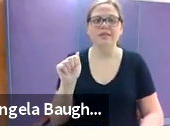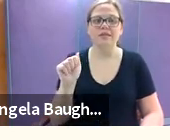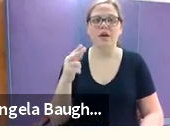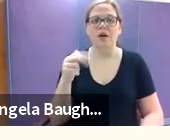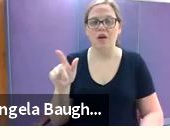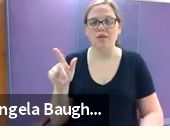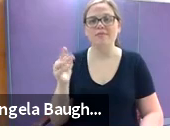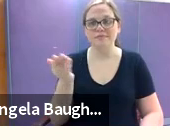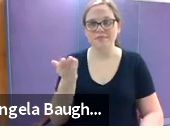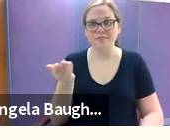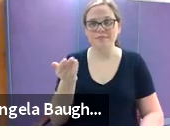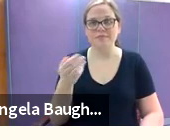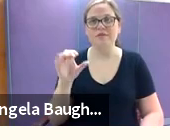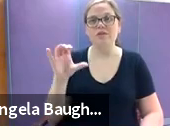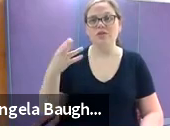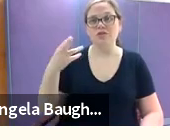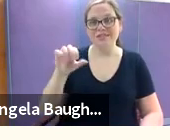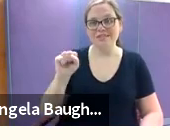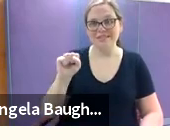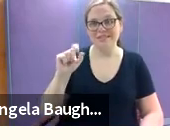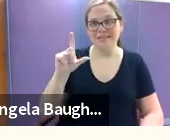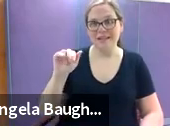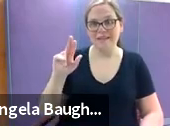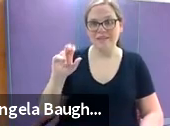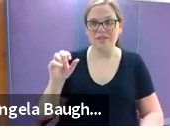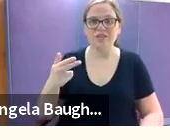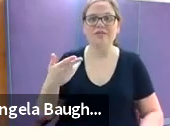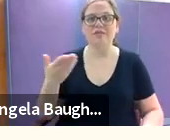Here. Chris Lavich. Present.